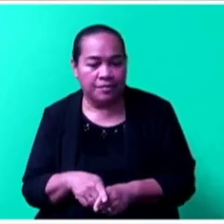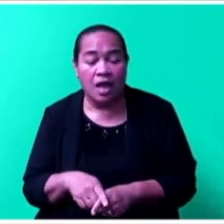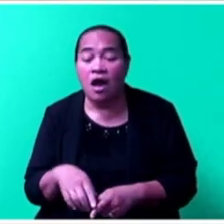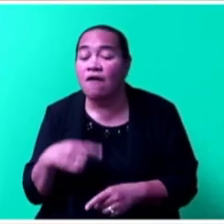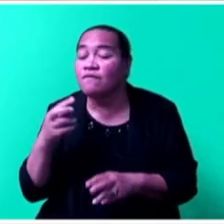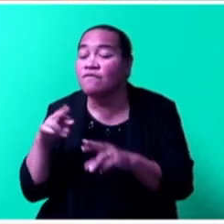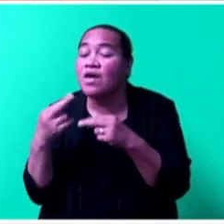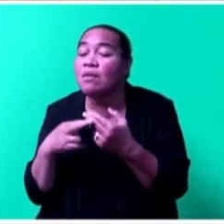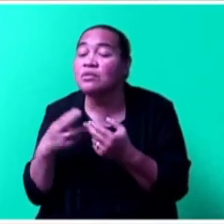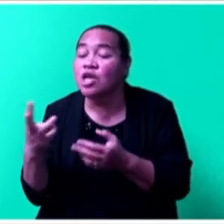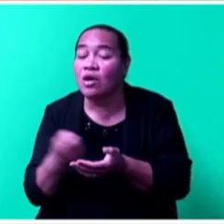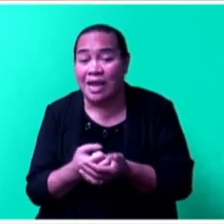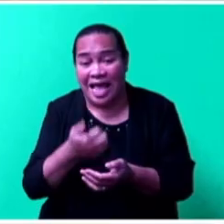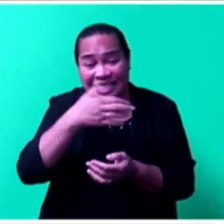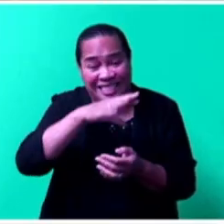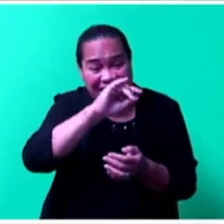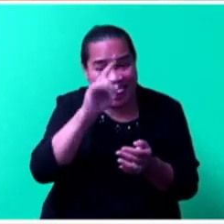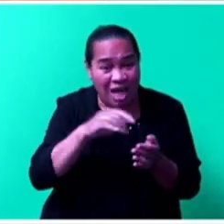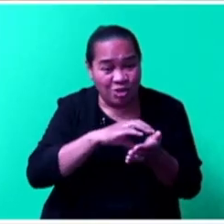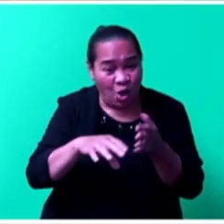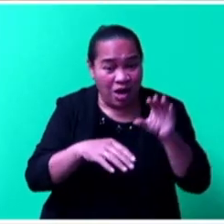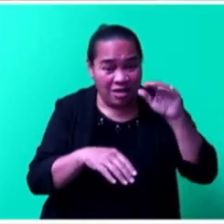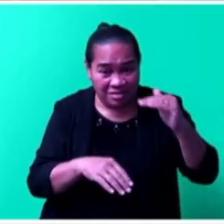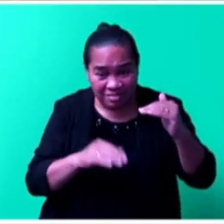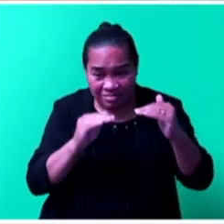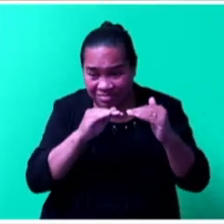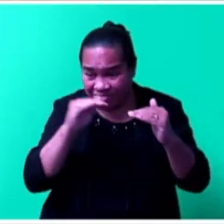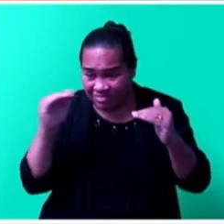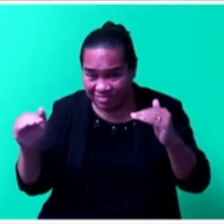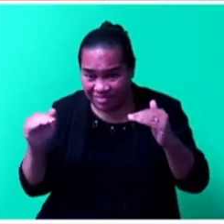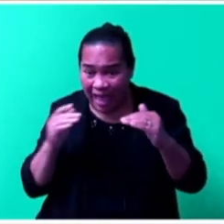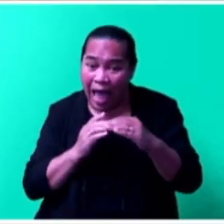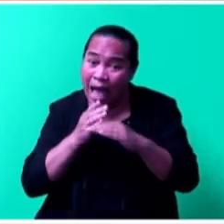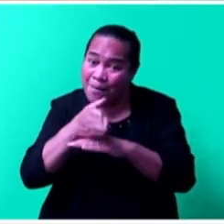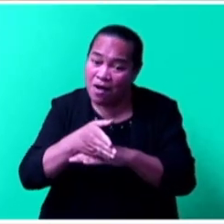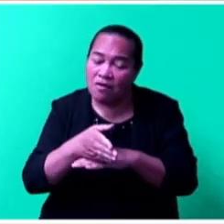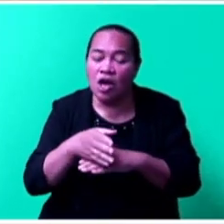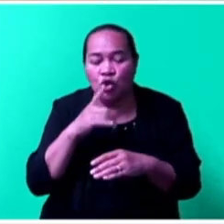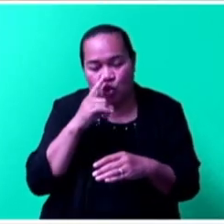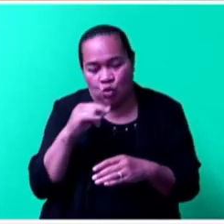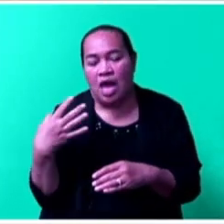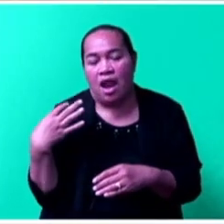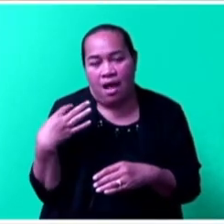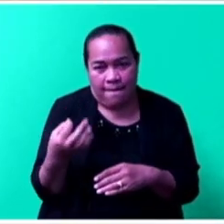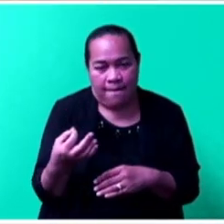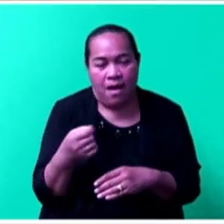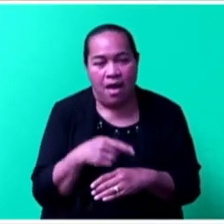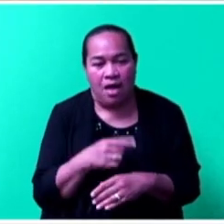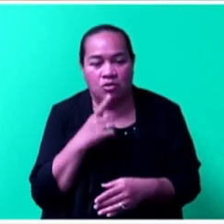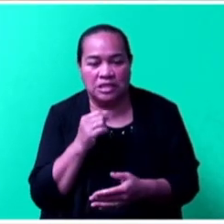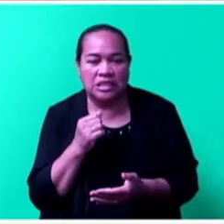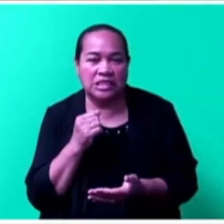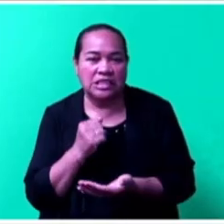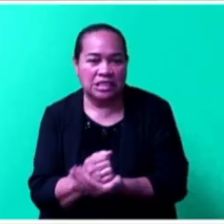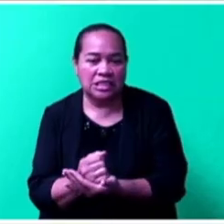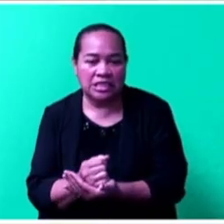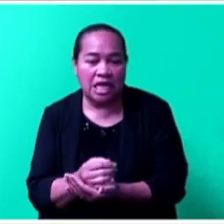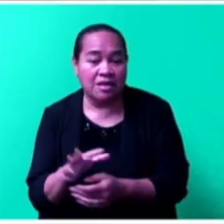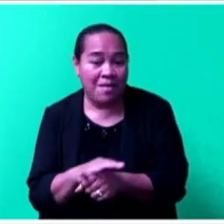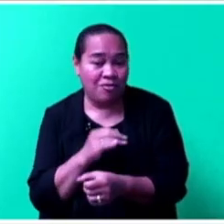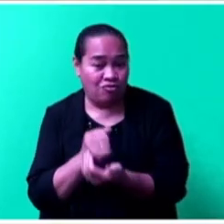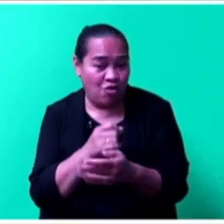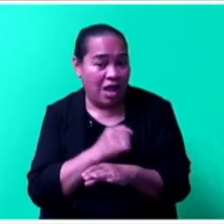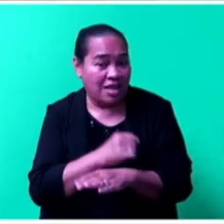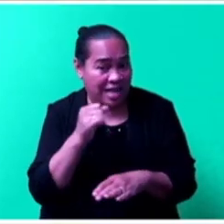For households earning above $60,000, they will no longer be eligible for assistance, ensuring that